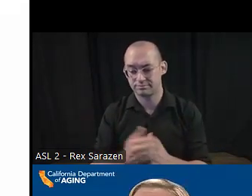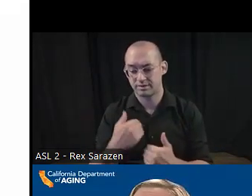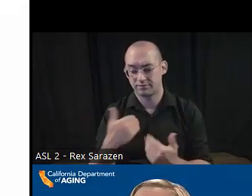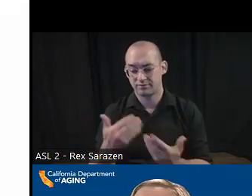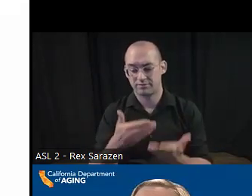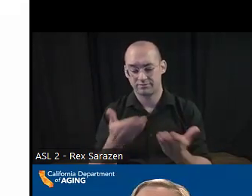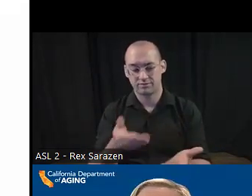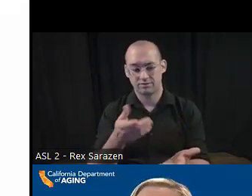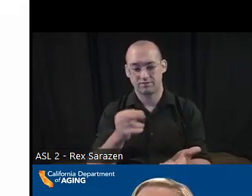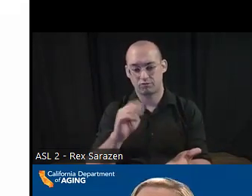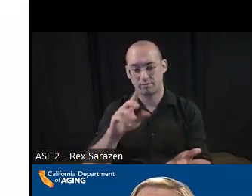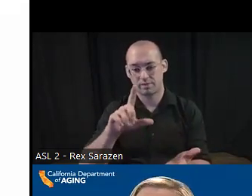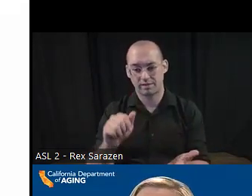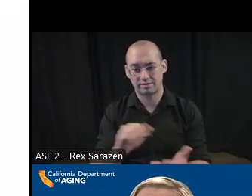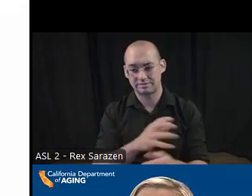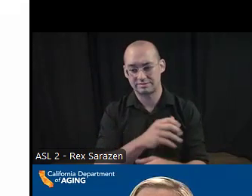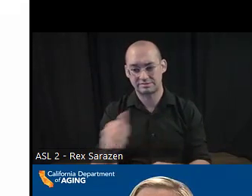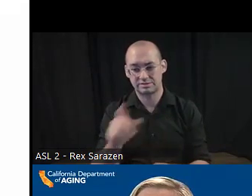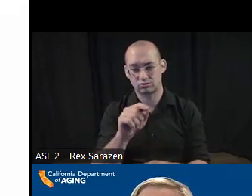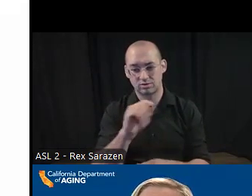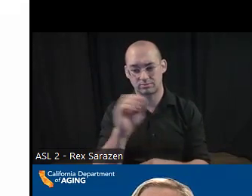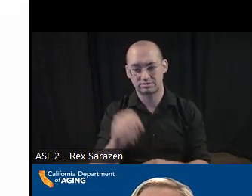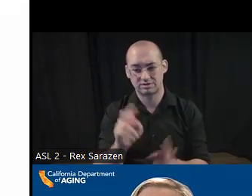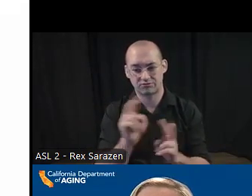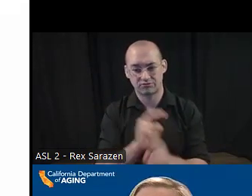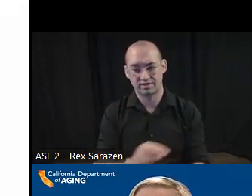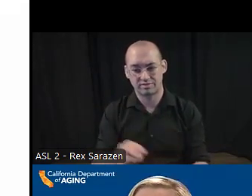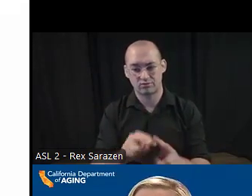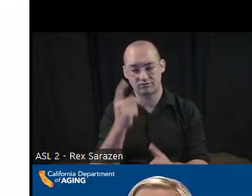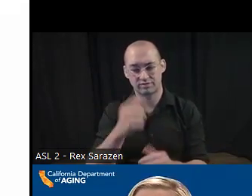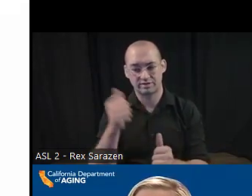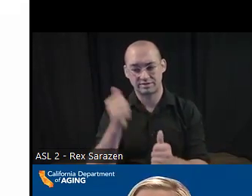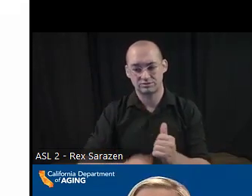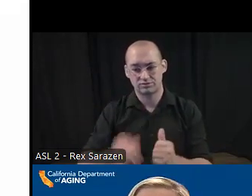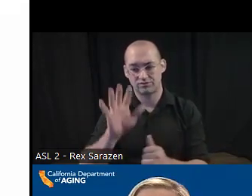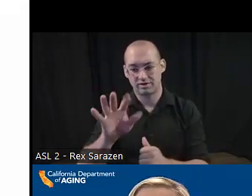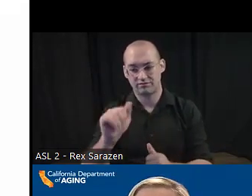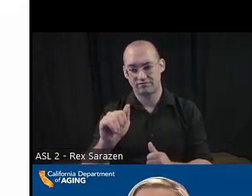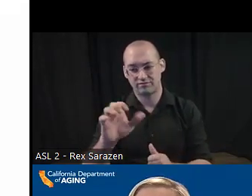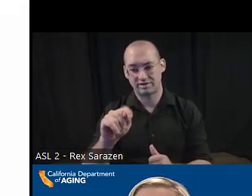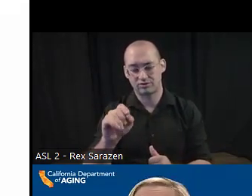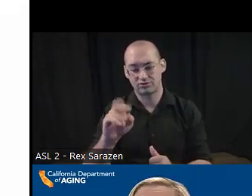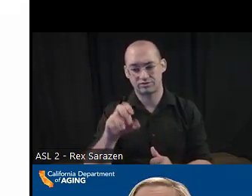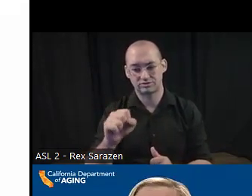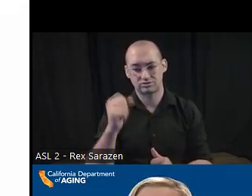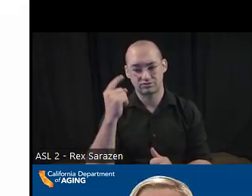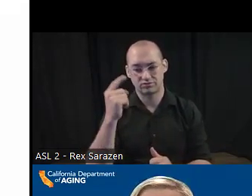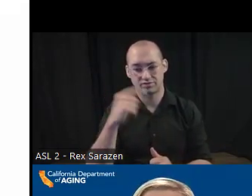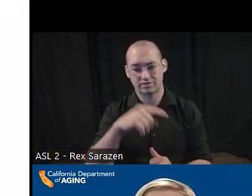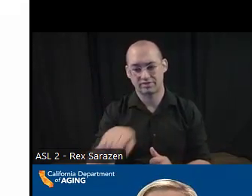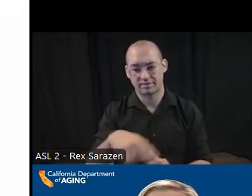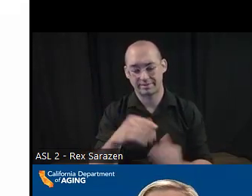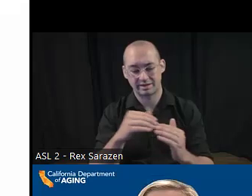that assigns a 20% value to each of those 5 factors so that they're equally